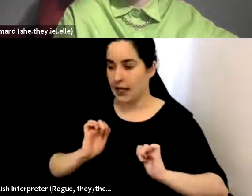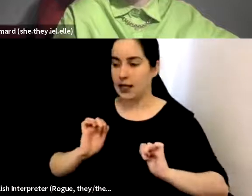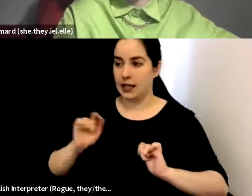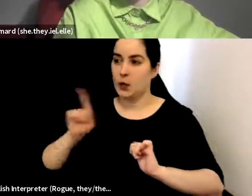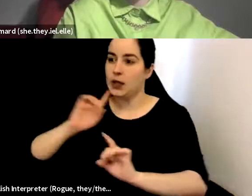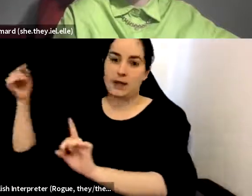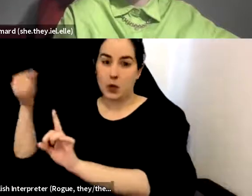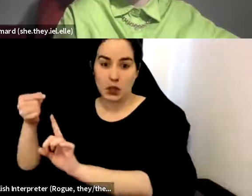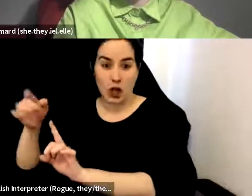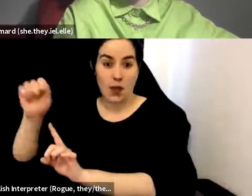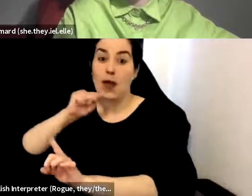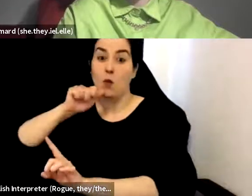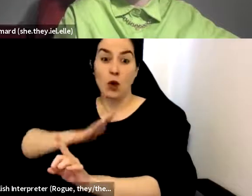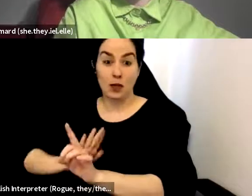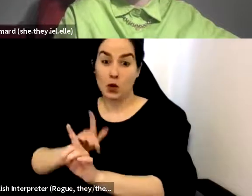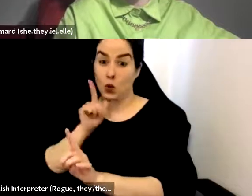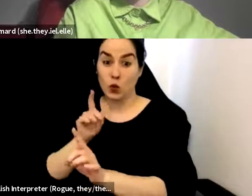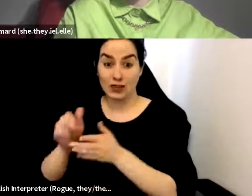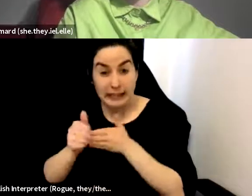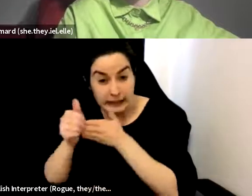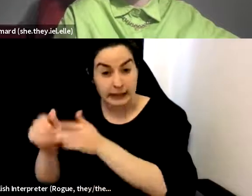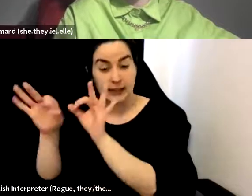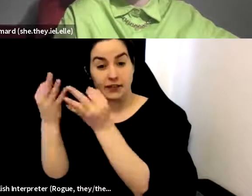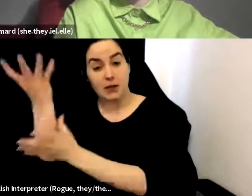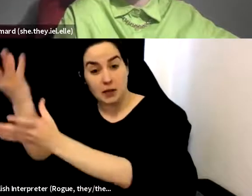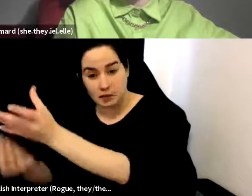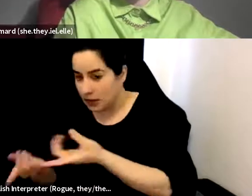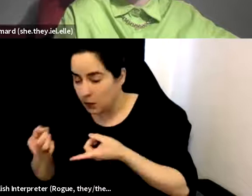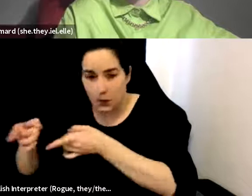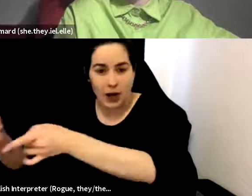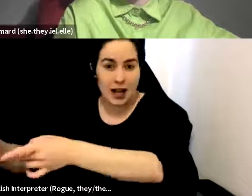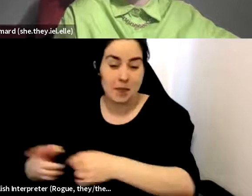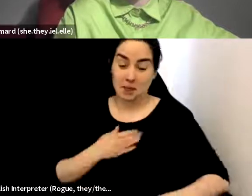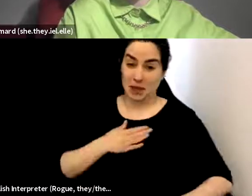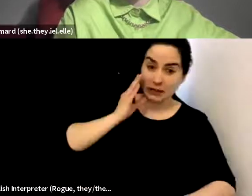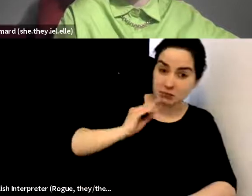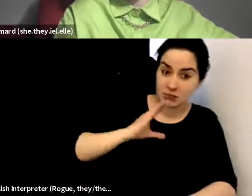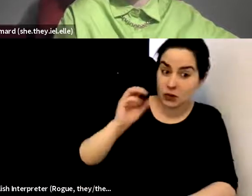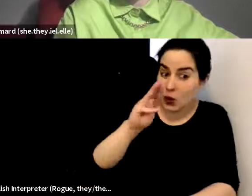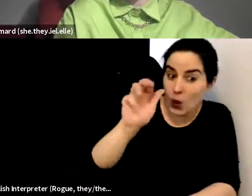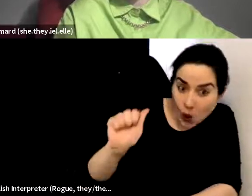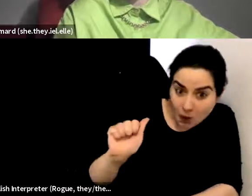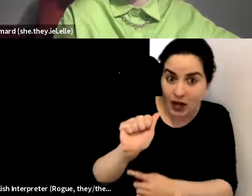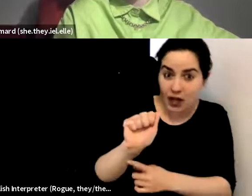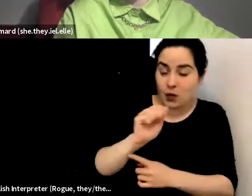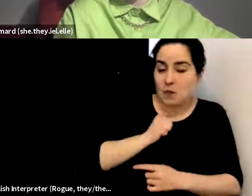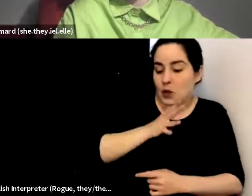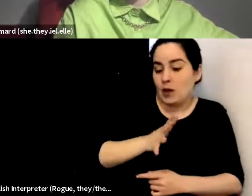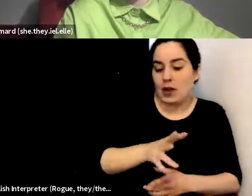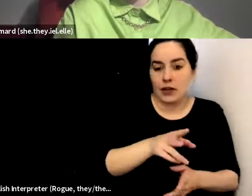a few years later. But so I was already sort of tapping into that because I